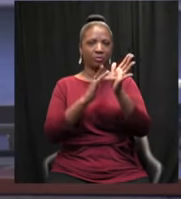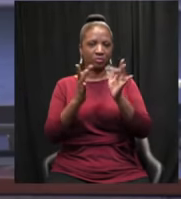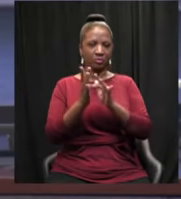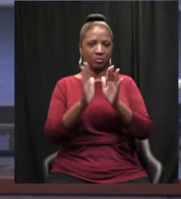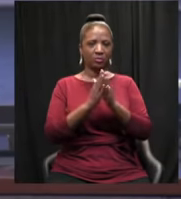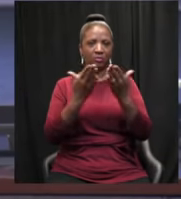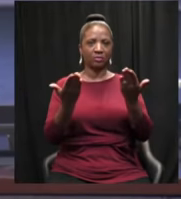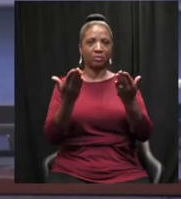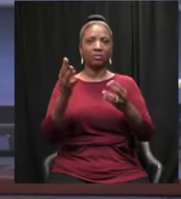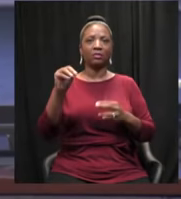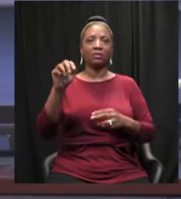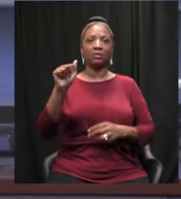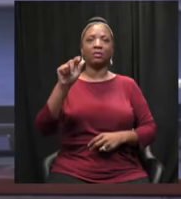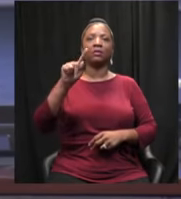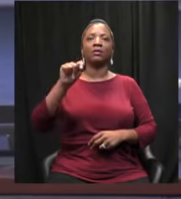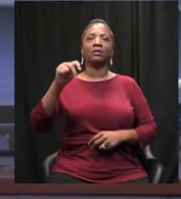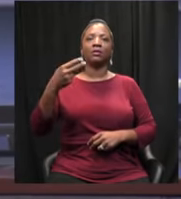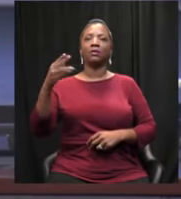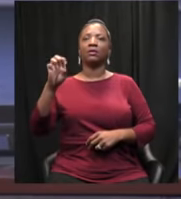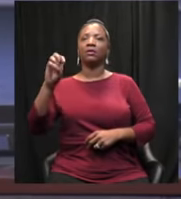to